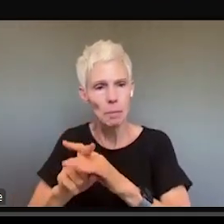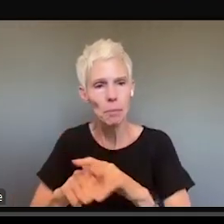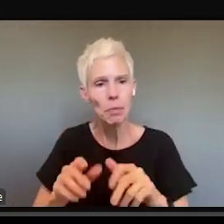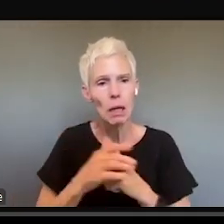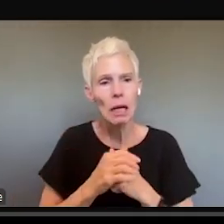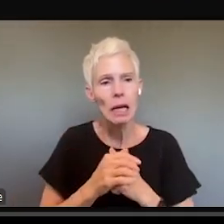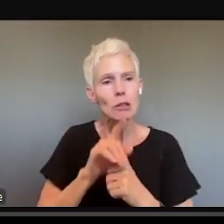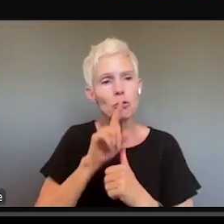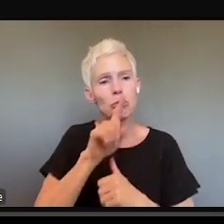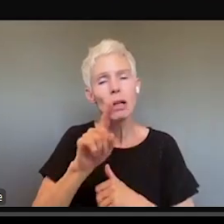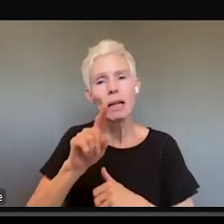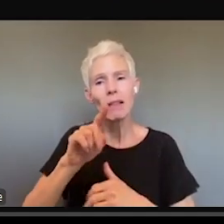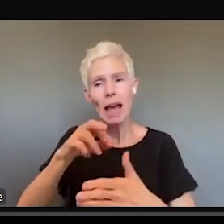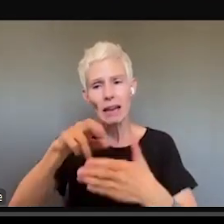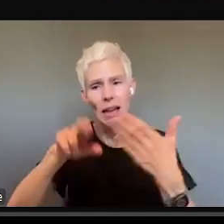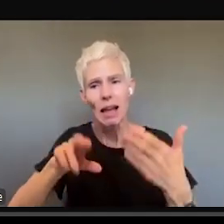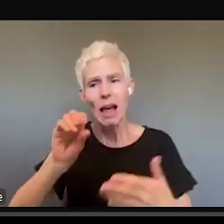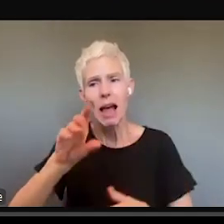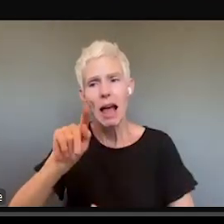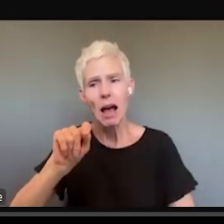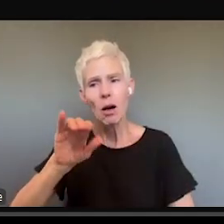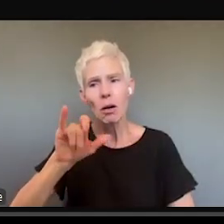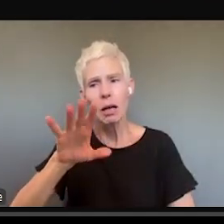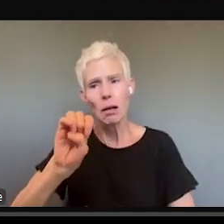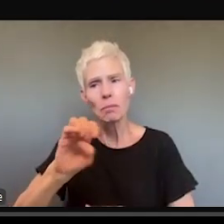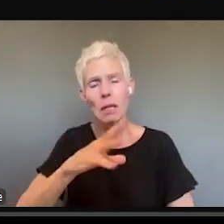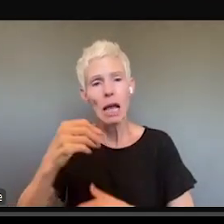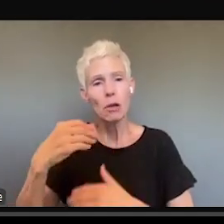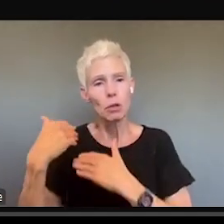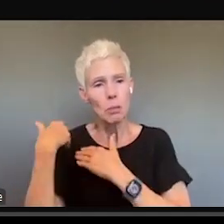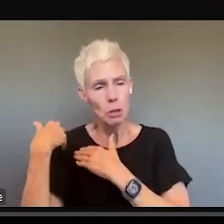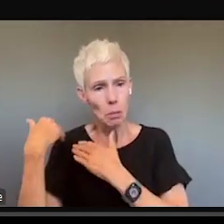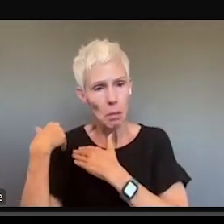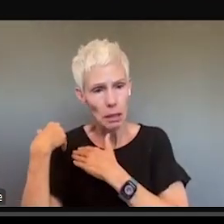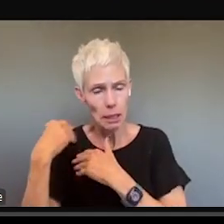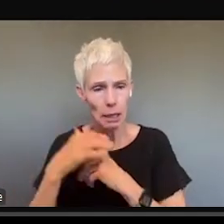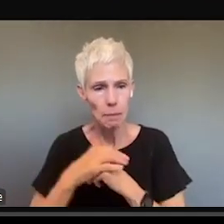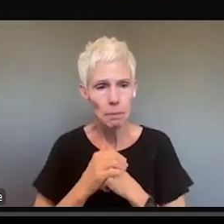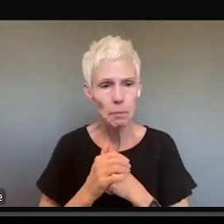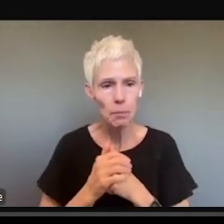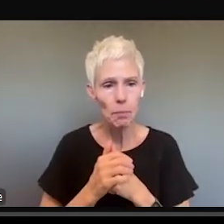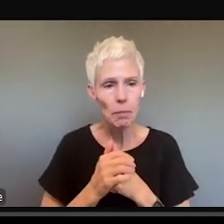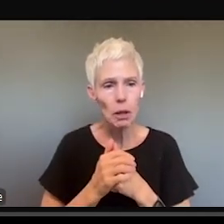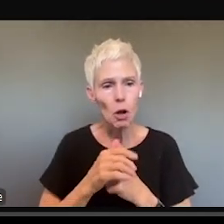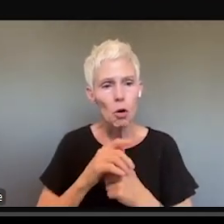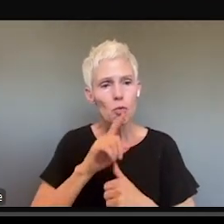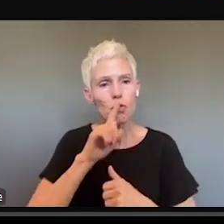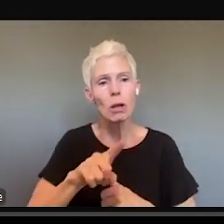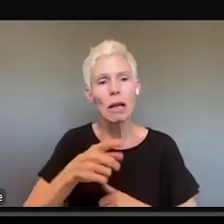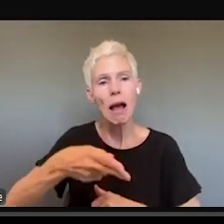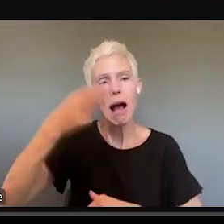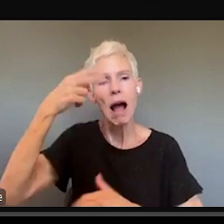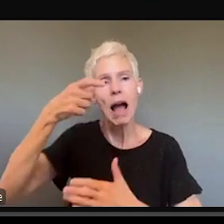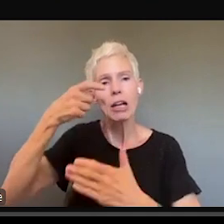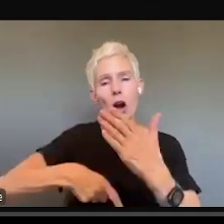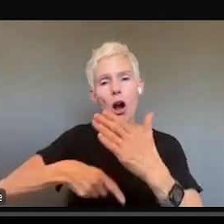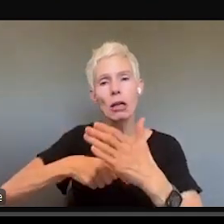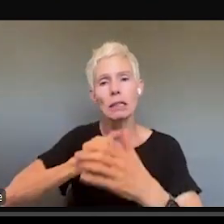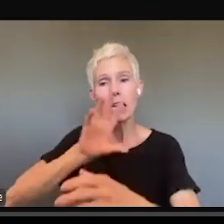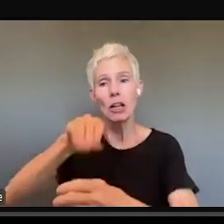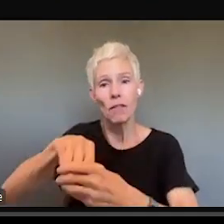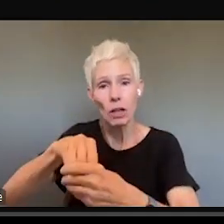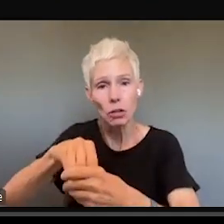and accountability. Lower recidivism rates, fewer high-cost interventions,